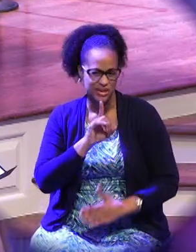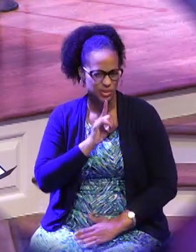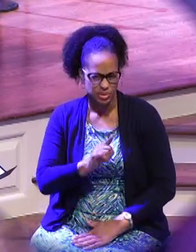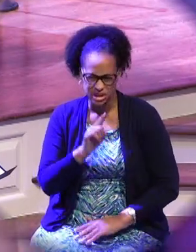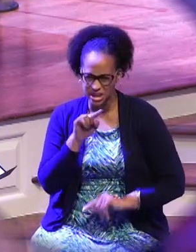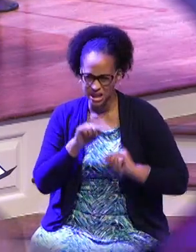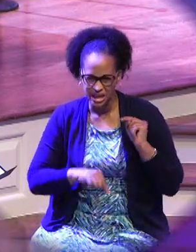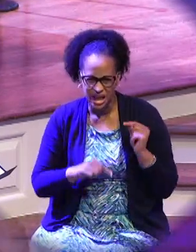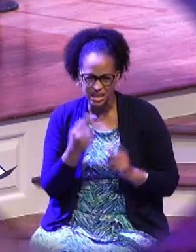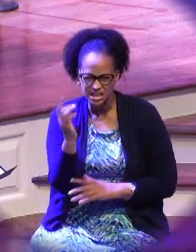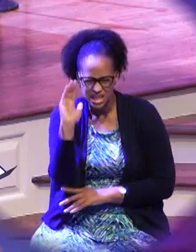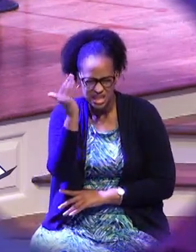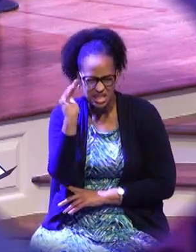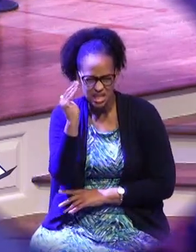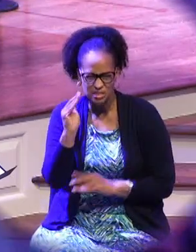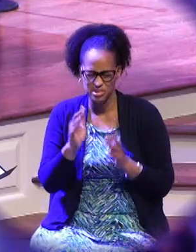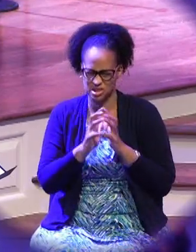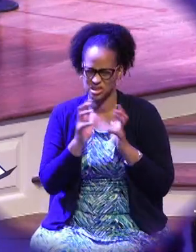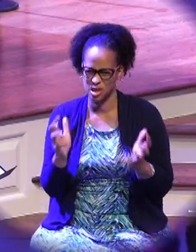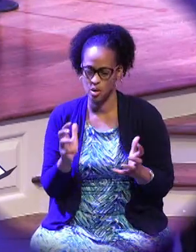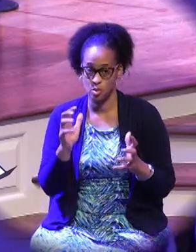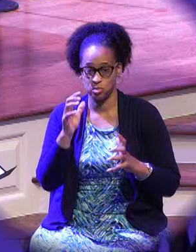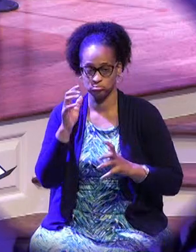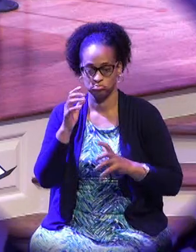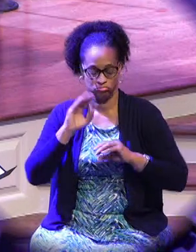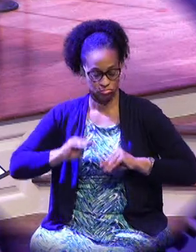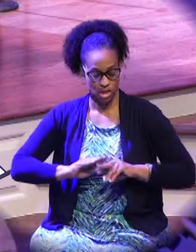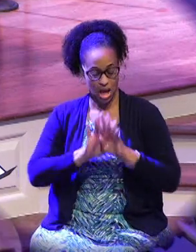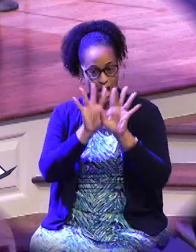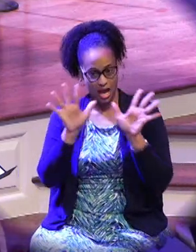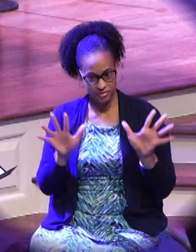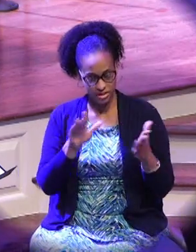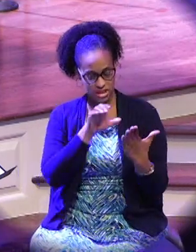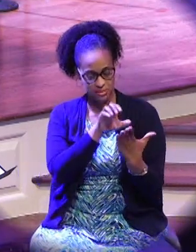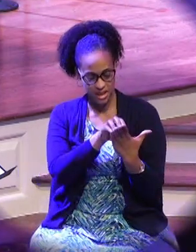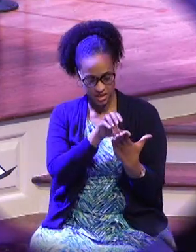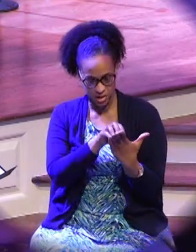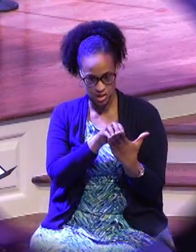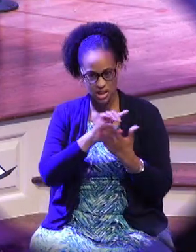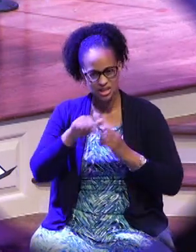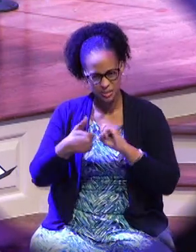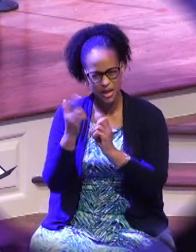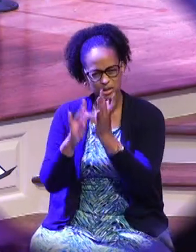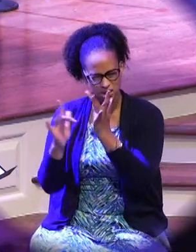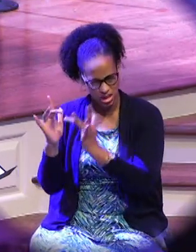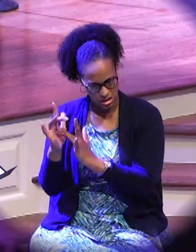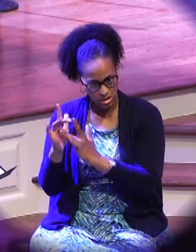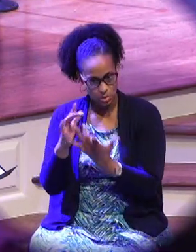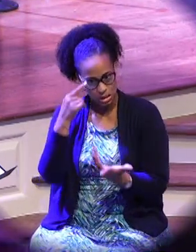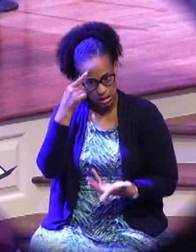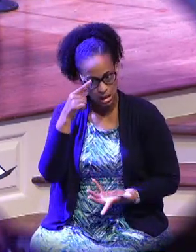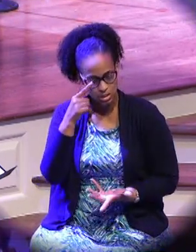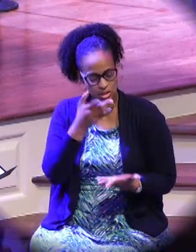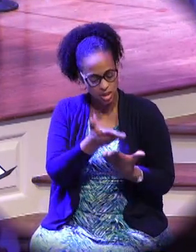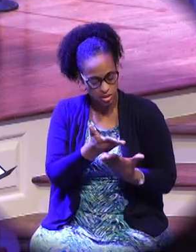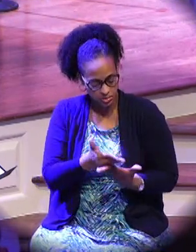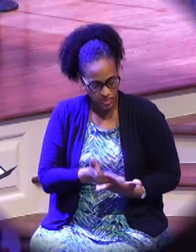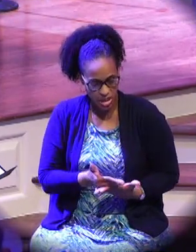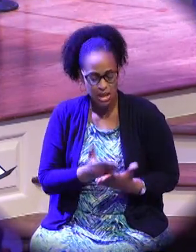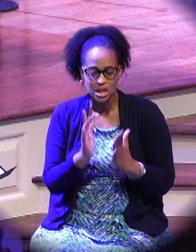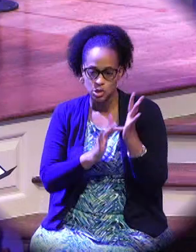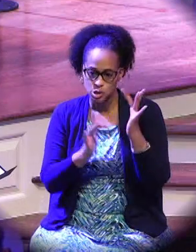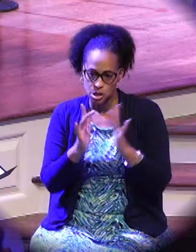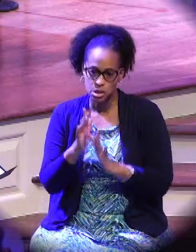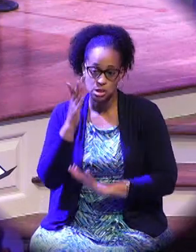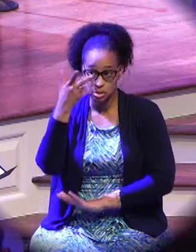cannot, I mean, it just seems so obvious to us that this passage is about Jesus. It talks about the fact that though Jesus